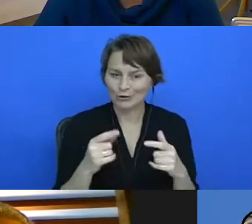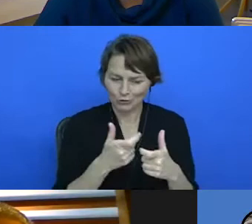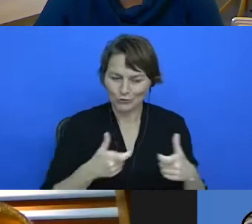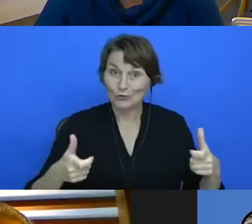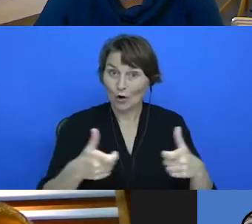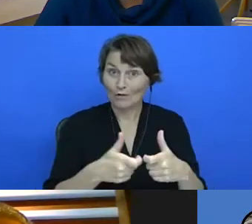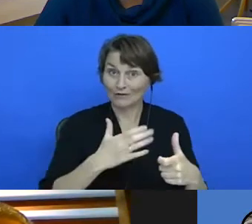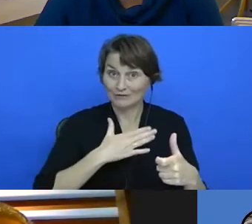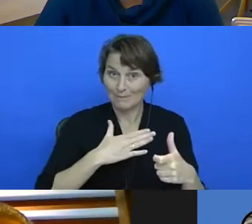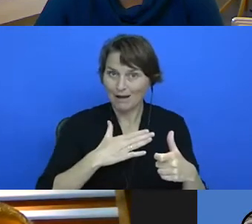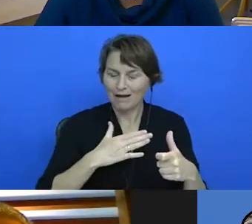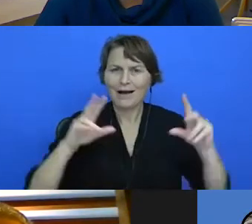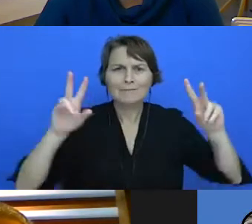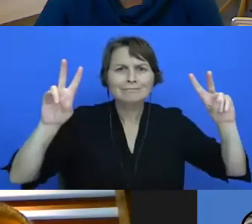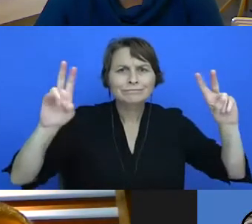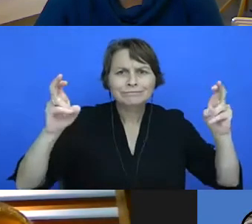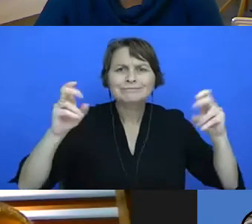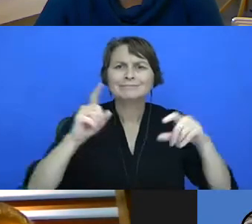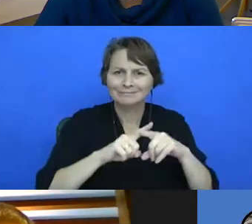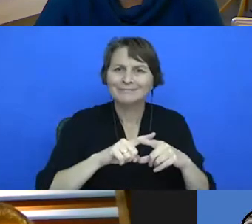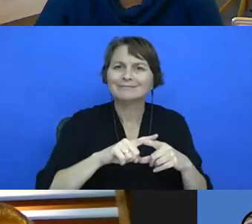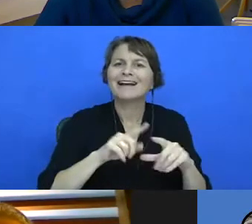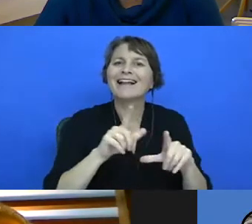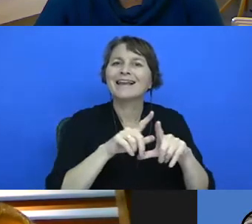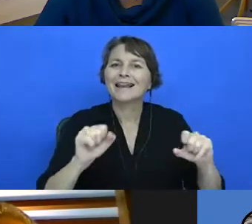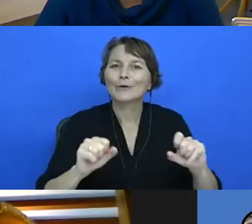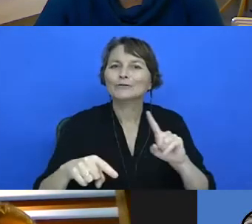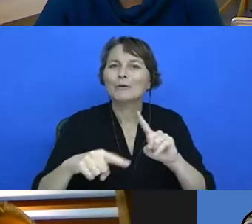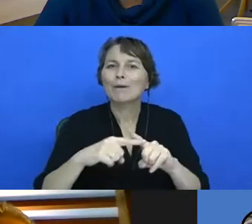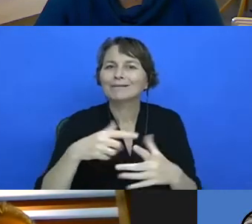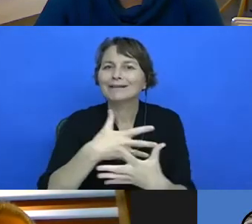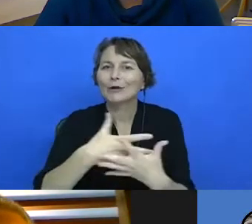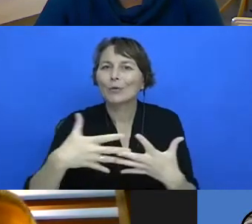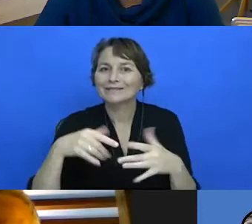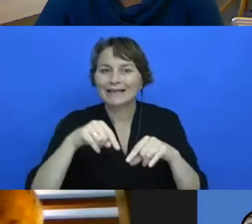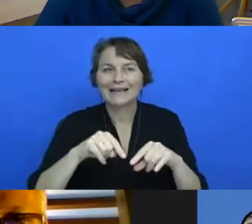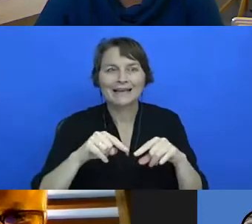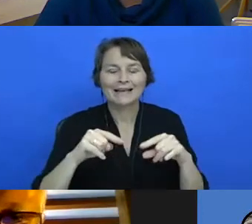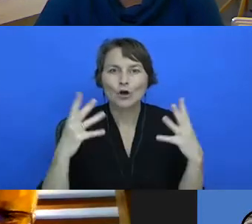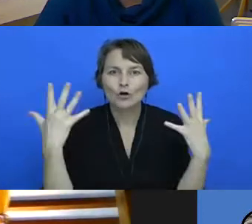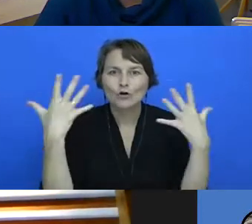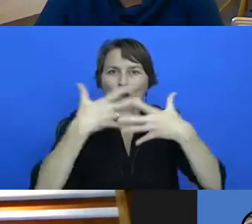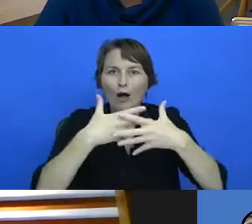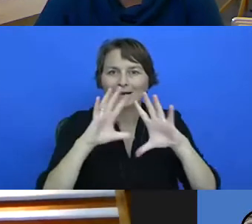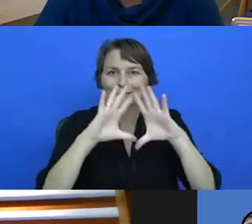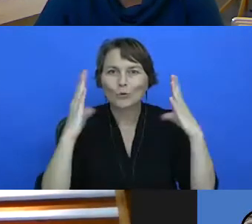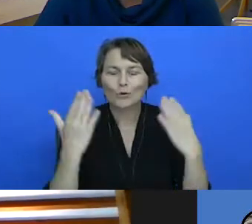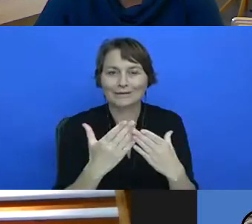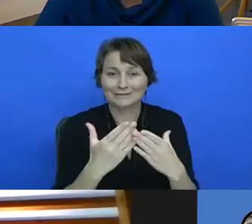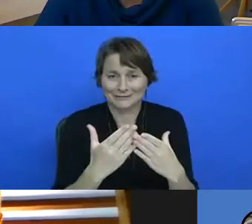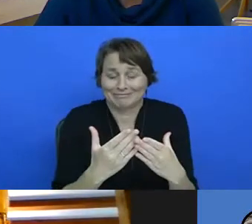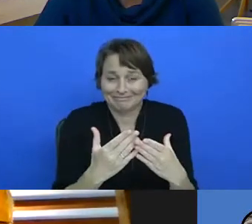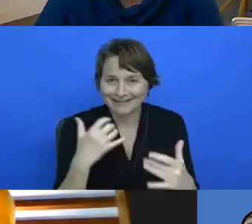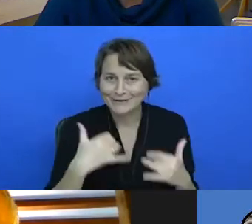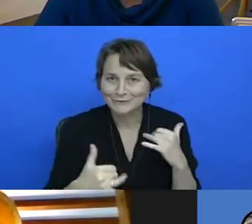was Language and Linguistics in a Complex World, the title chosen 2 years before. Well,